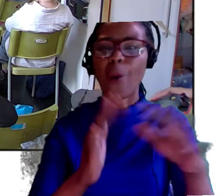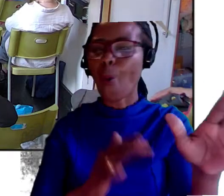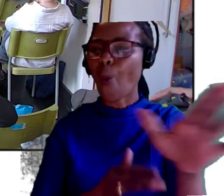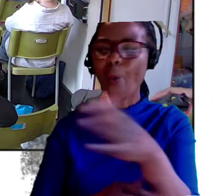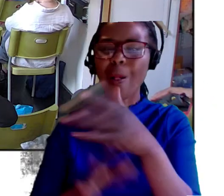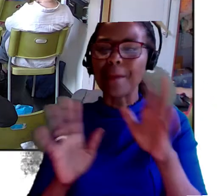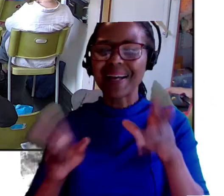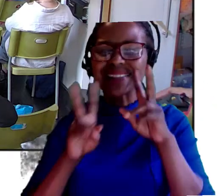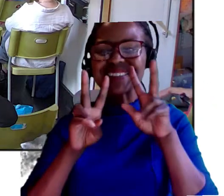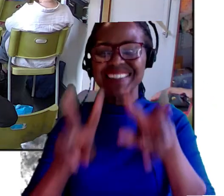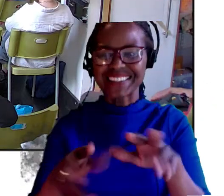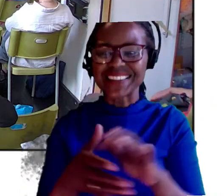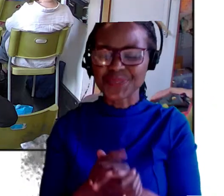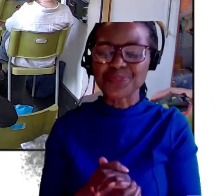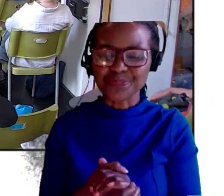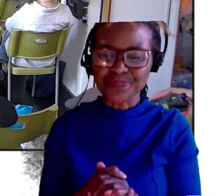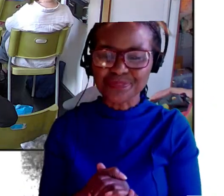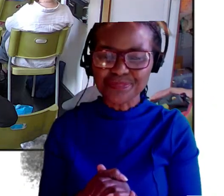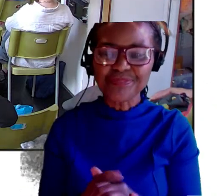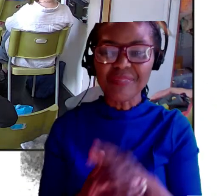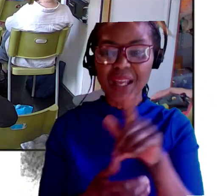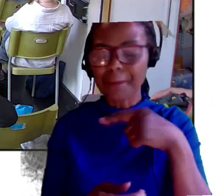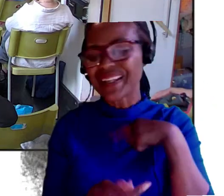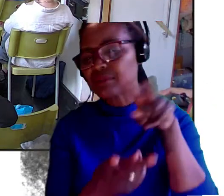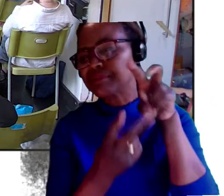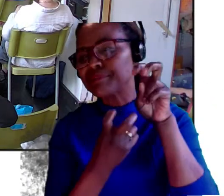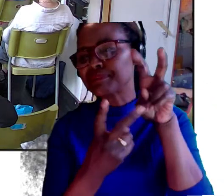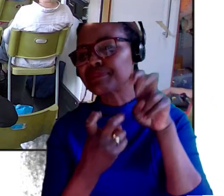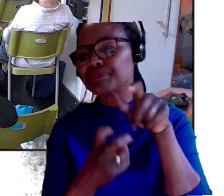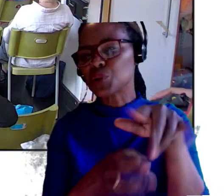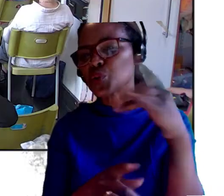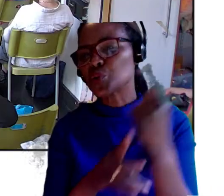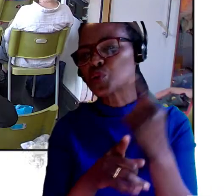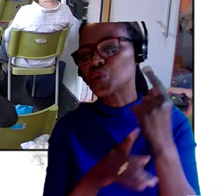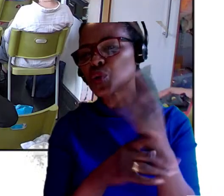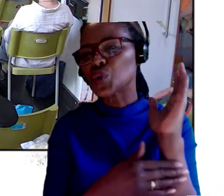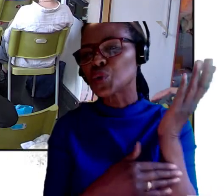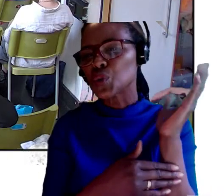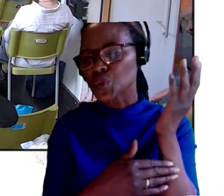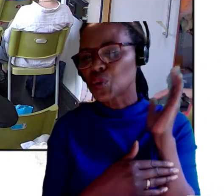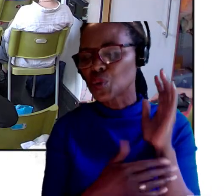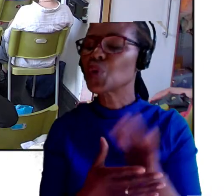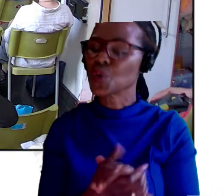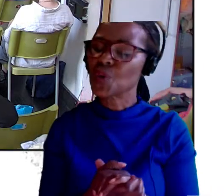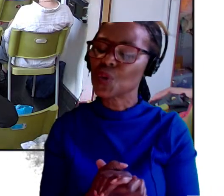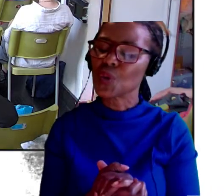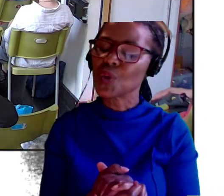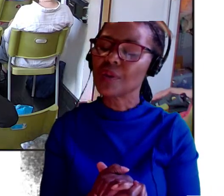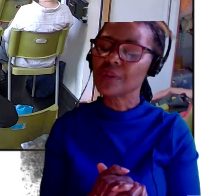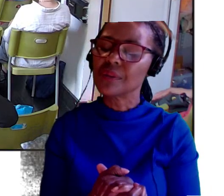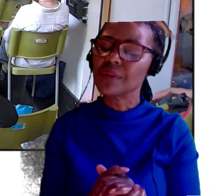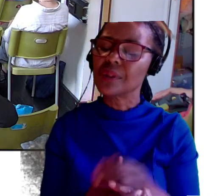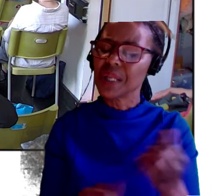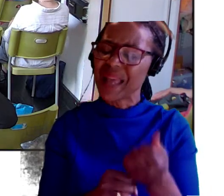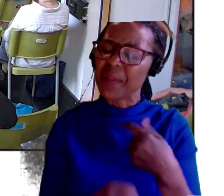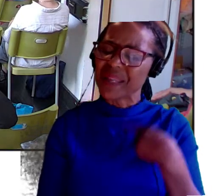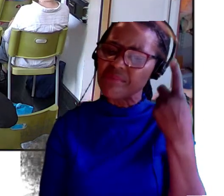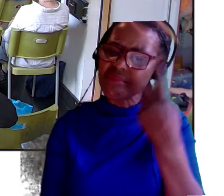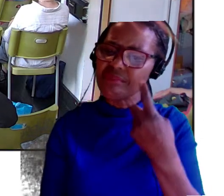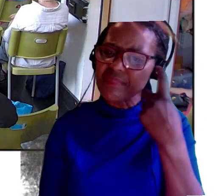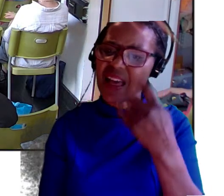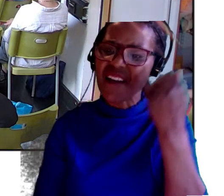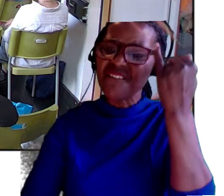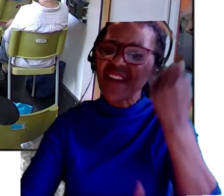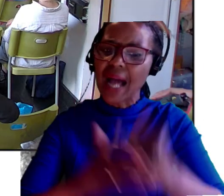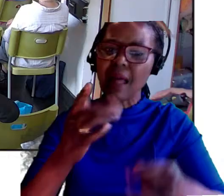Listening to you talk made me think about the final message, voice note that's sent in the